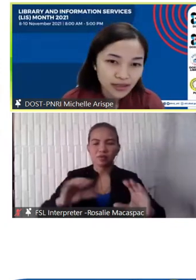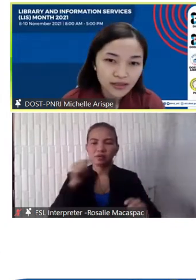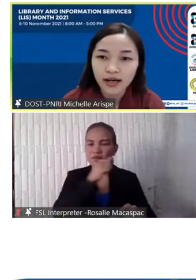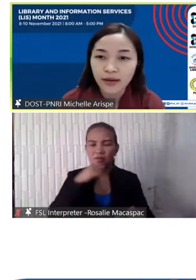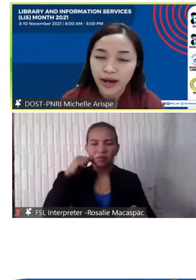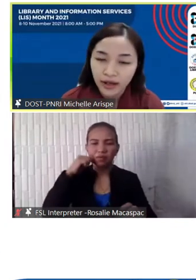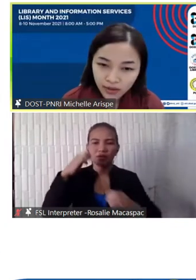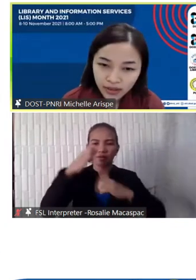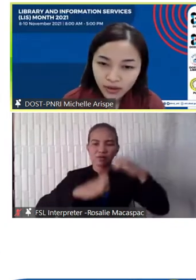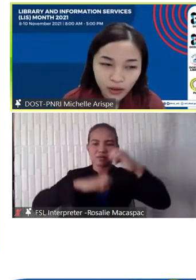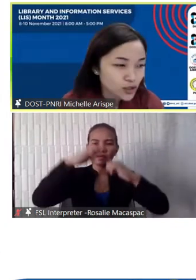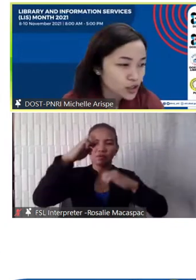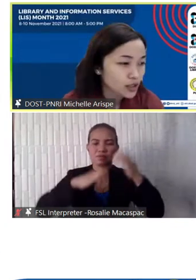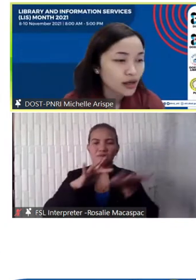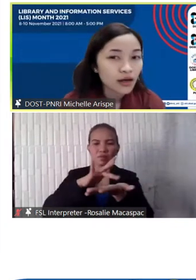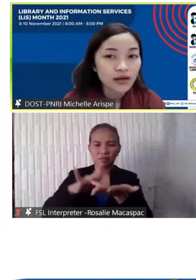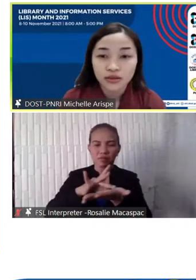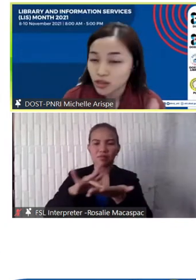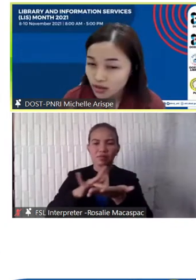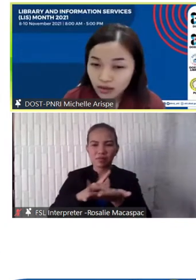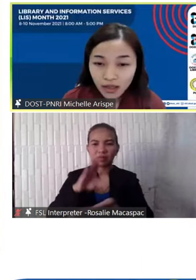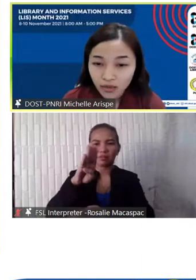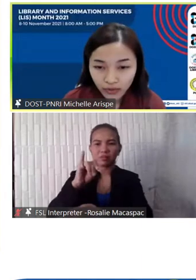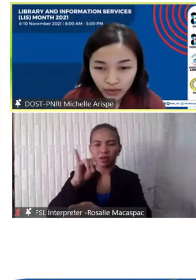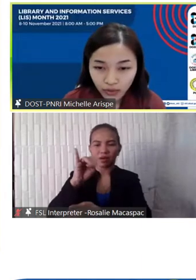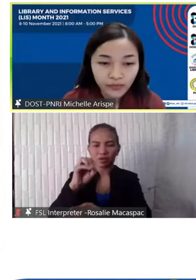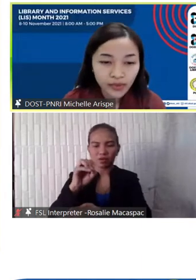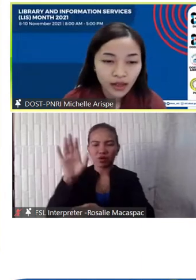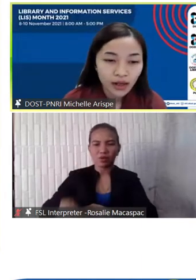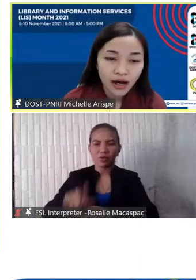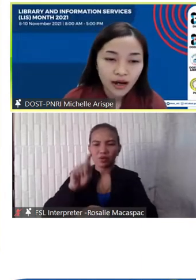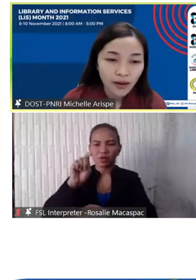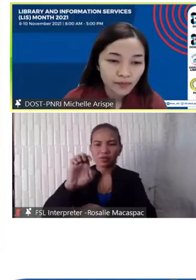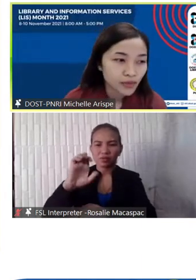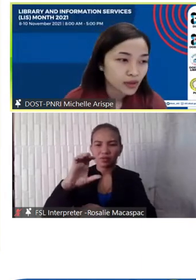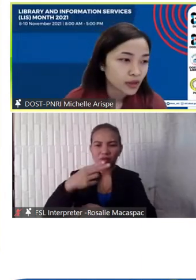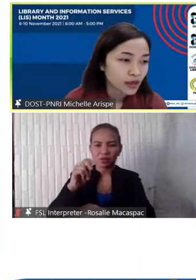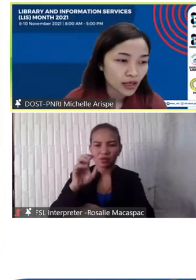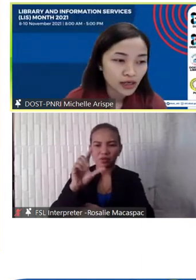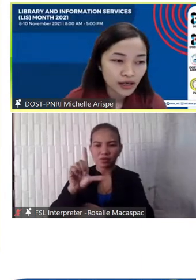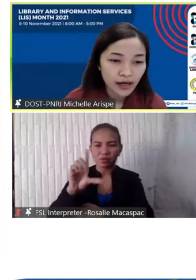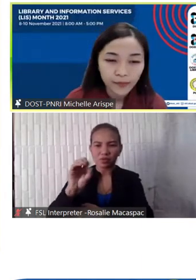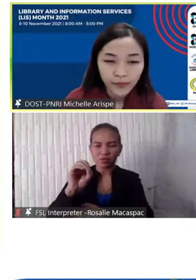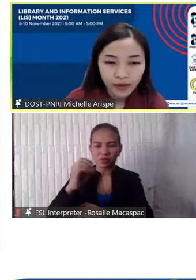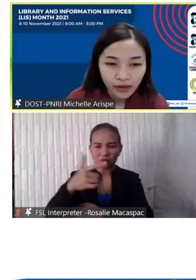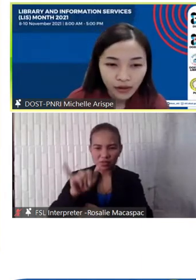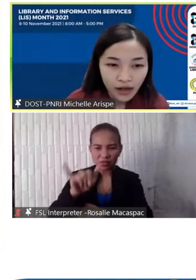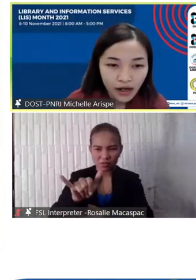engineering, medicine, biotechnology, just to name a few.